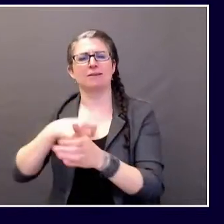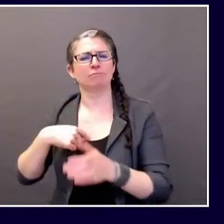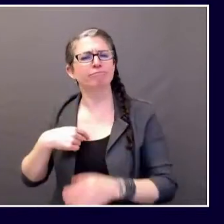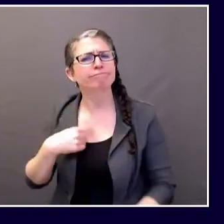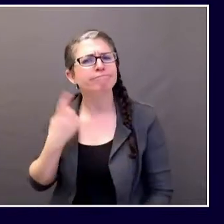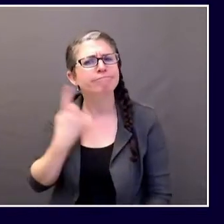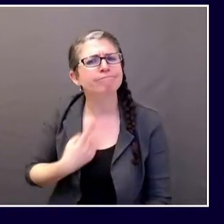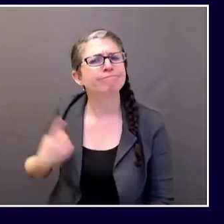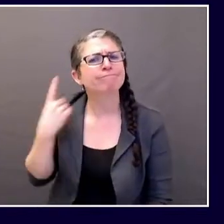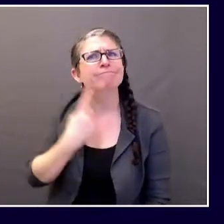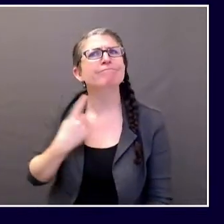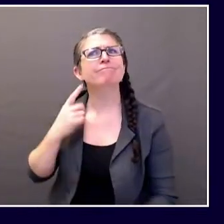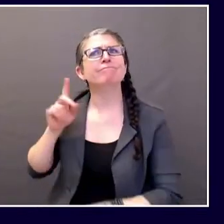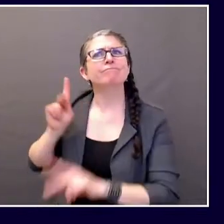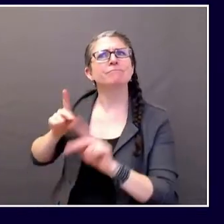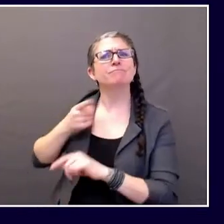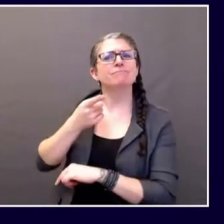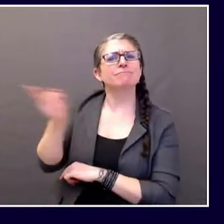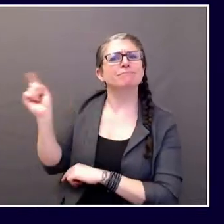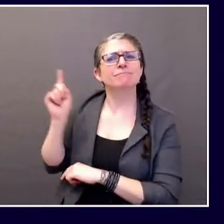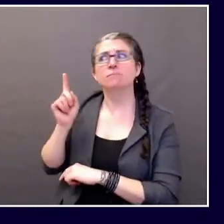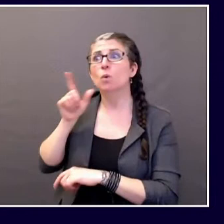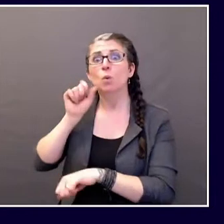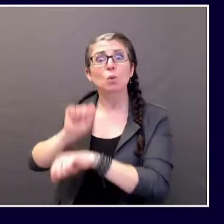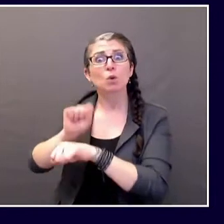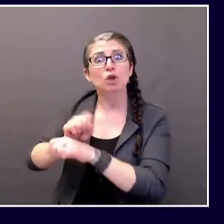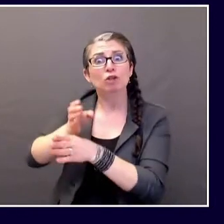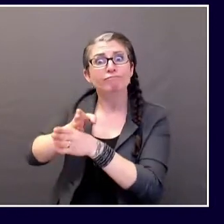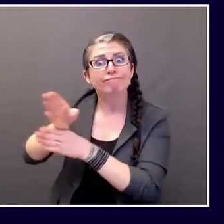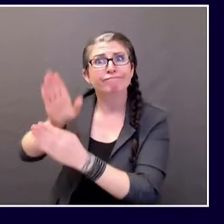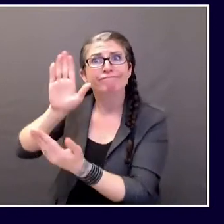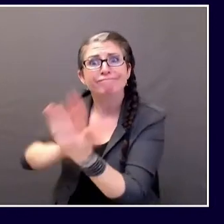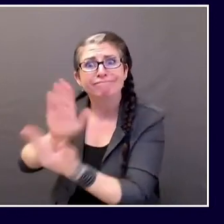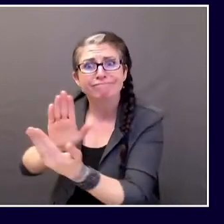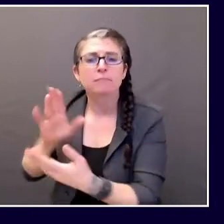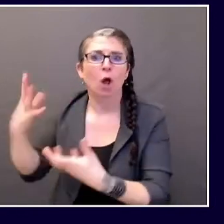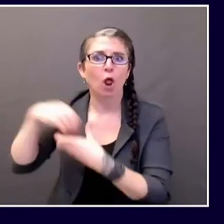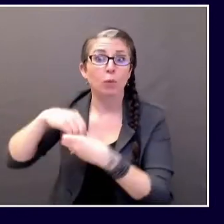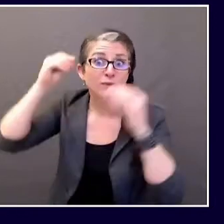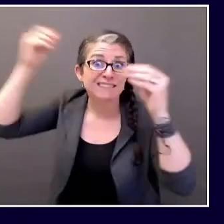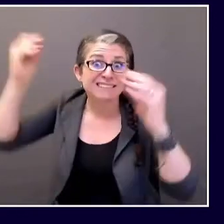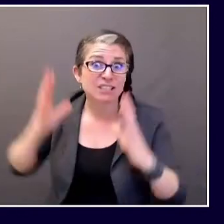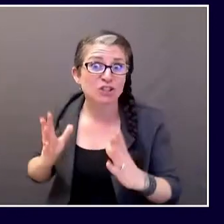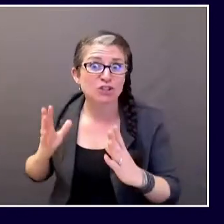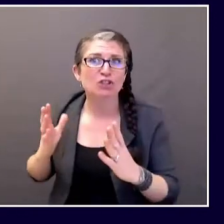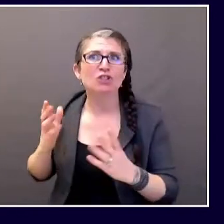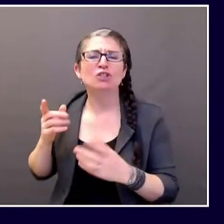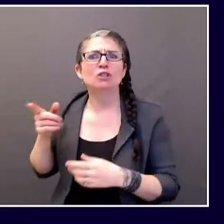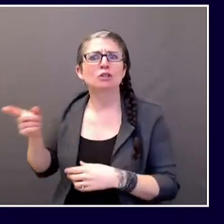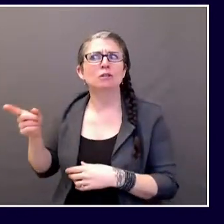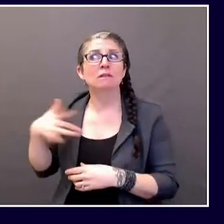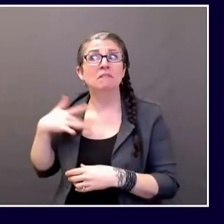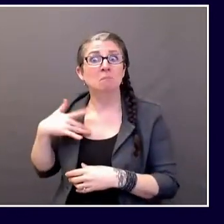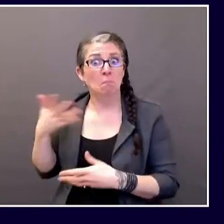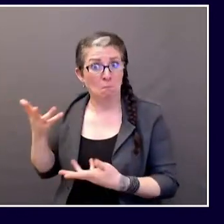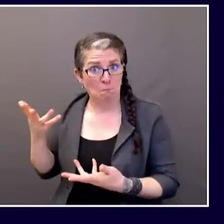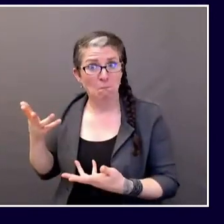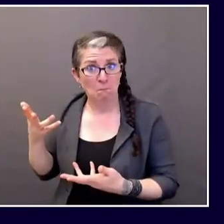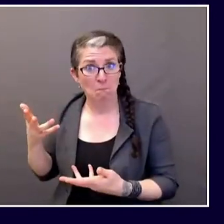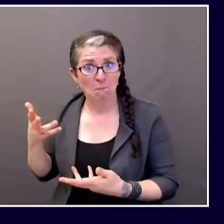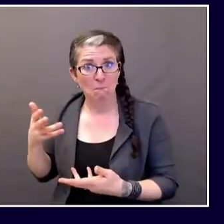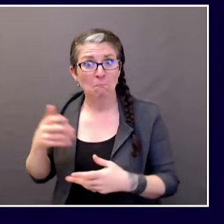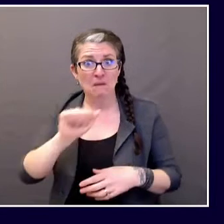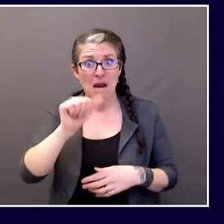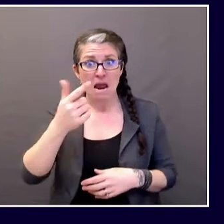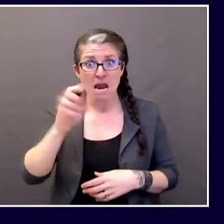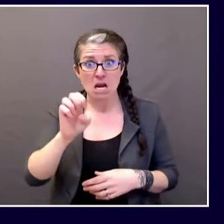et cetera. Some have also reached out to us talking about how they feel slighted seeing that